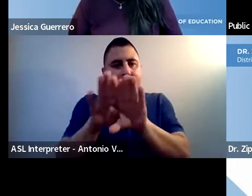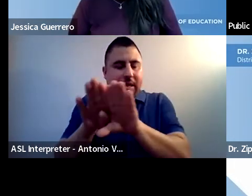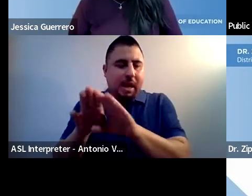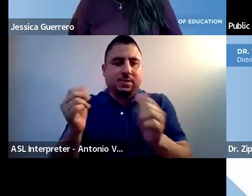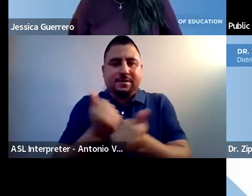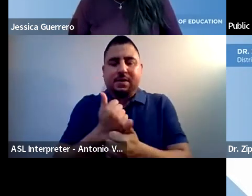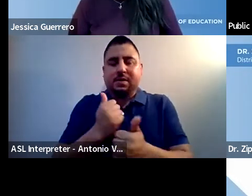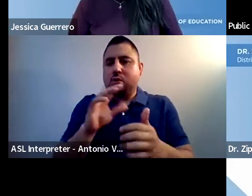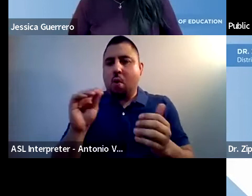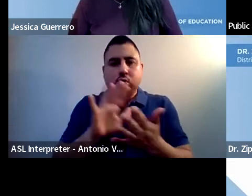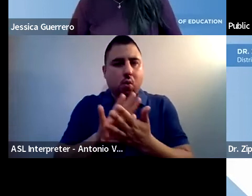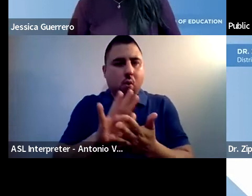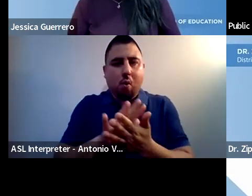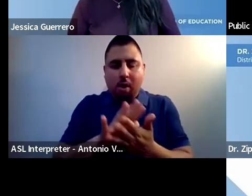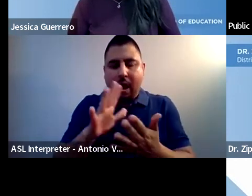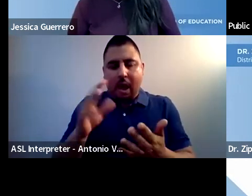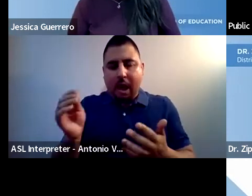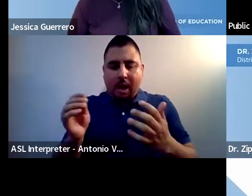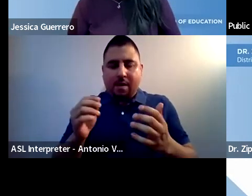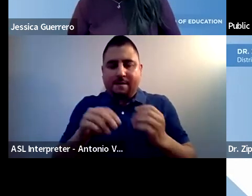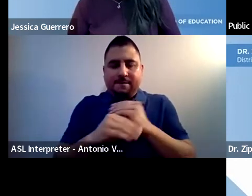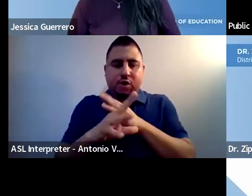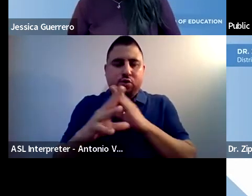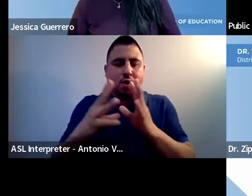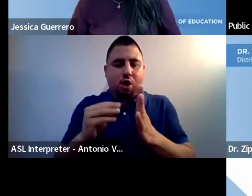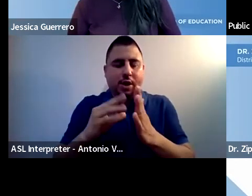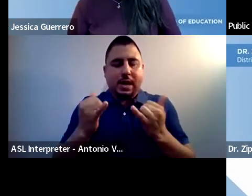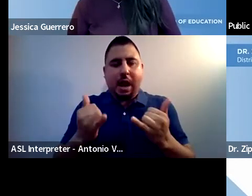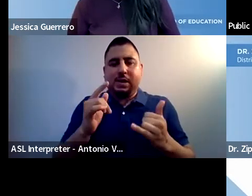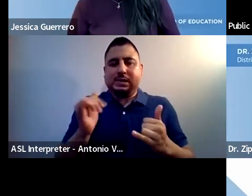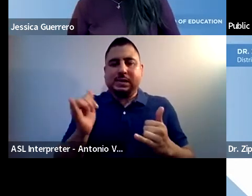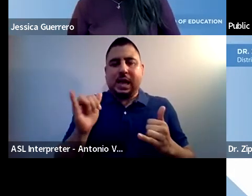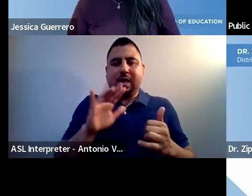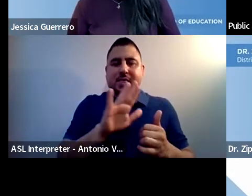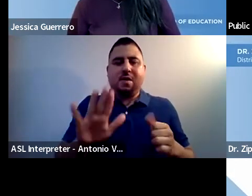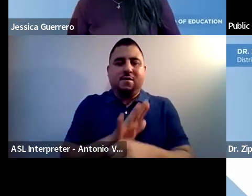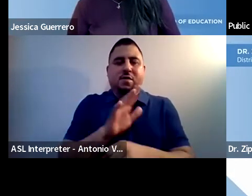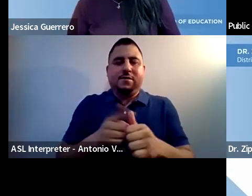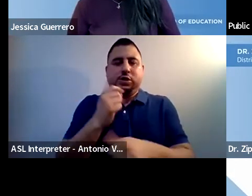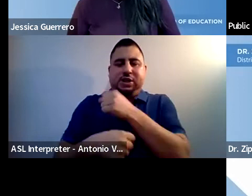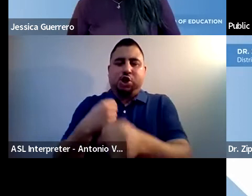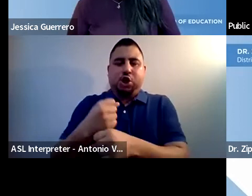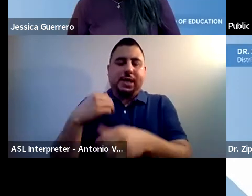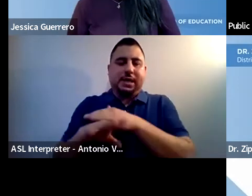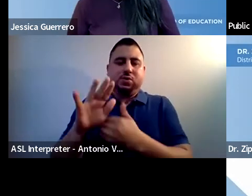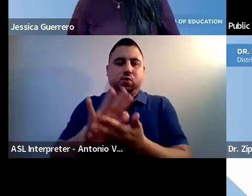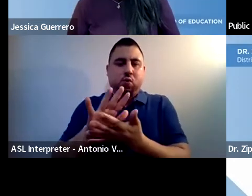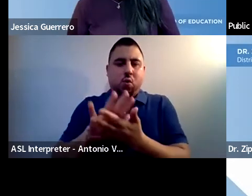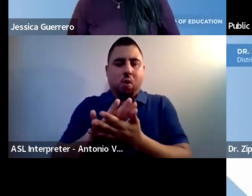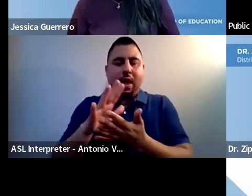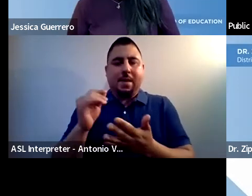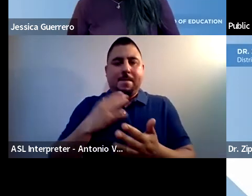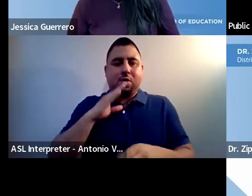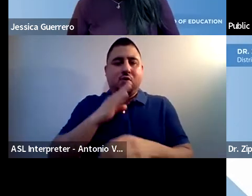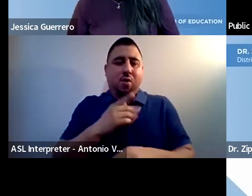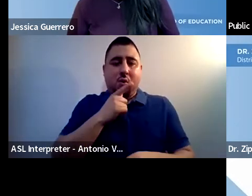no school and then virtual learning. Now is like their full first year in school. My